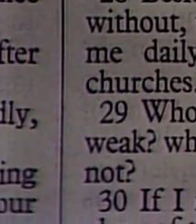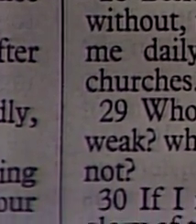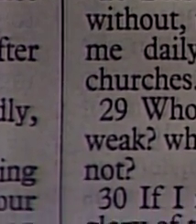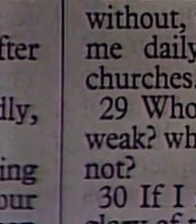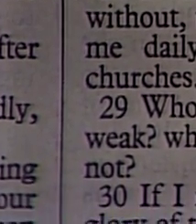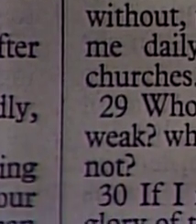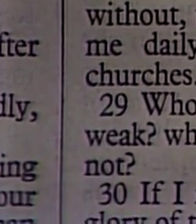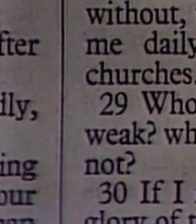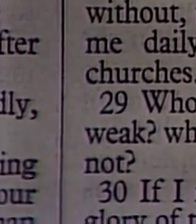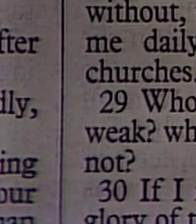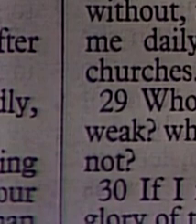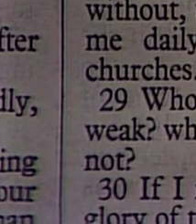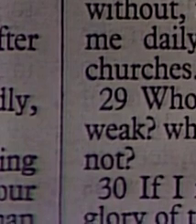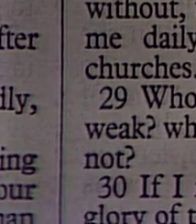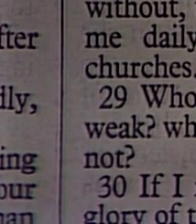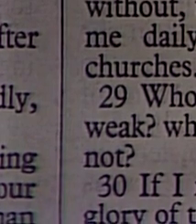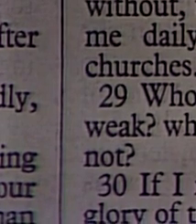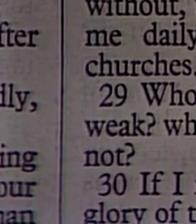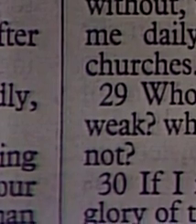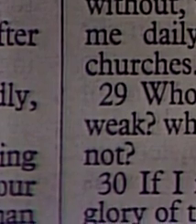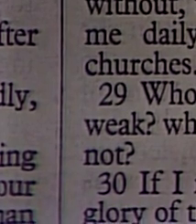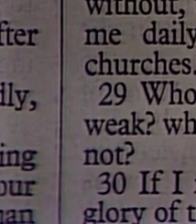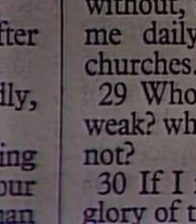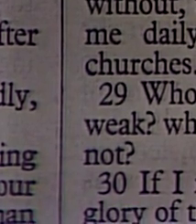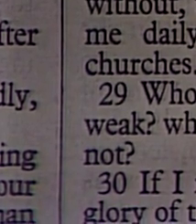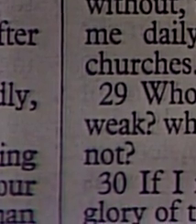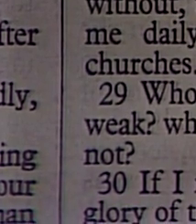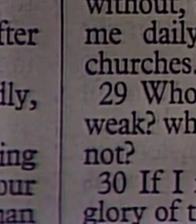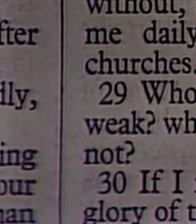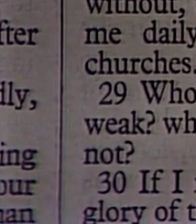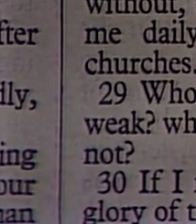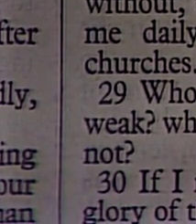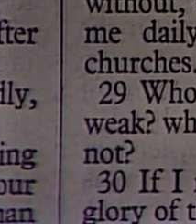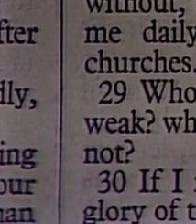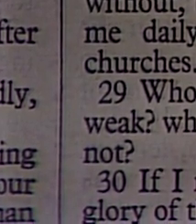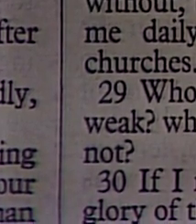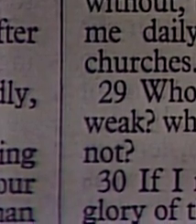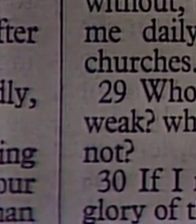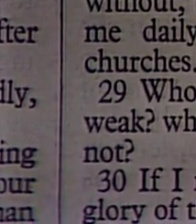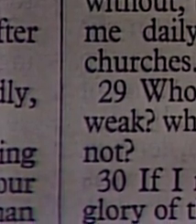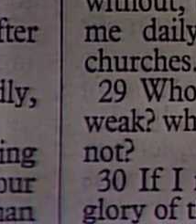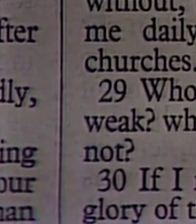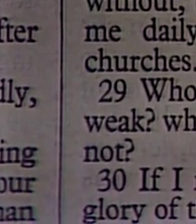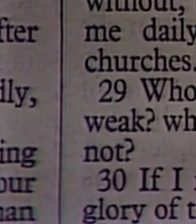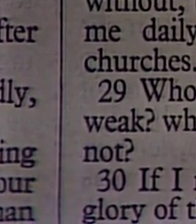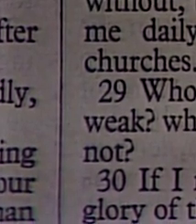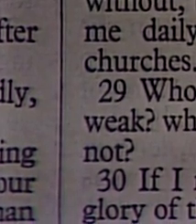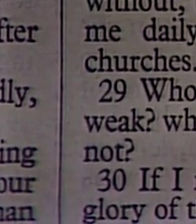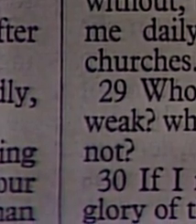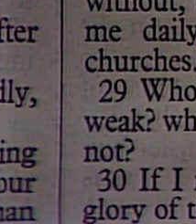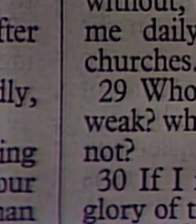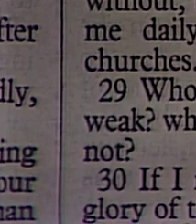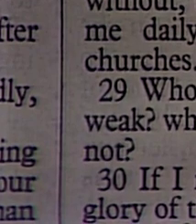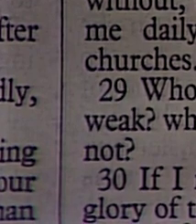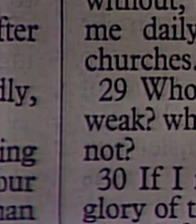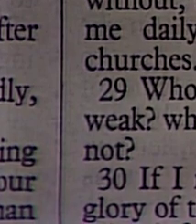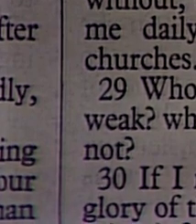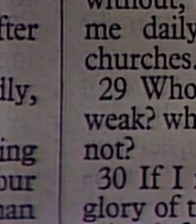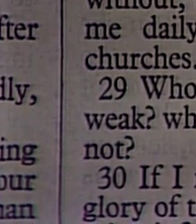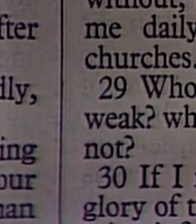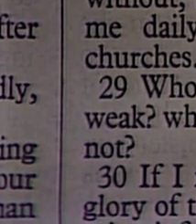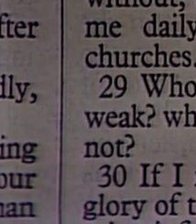in weariness, the great apostle was tired at times, in painfulness, he heard at times, in watchings